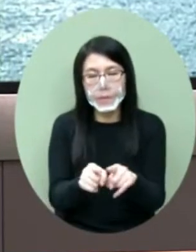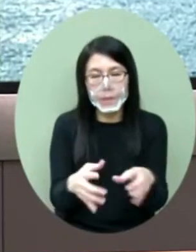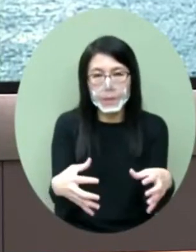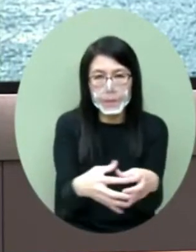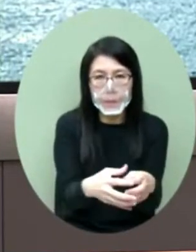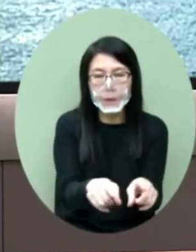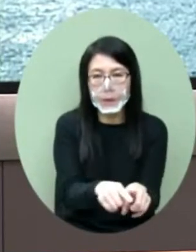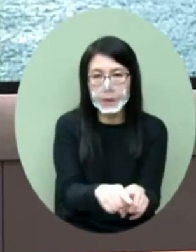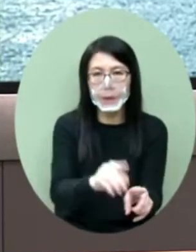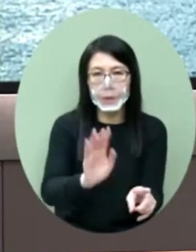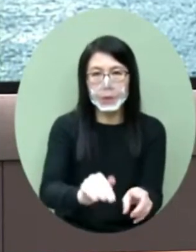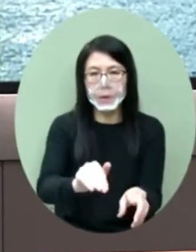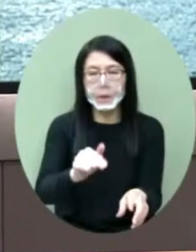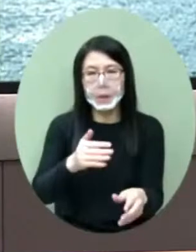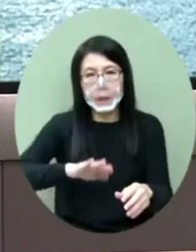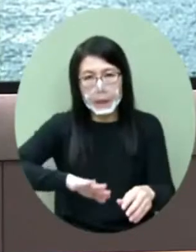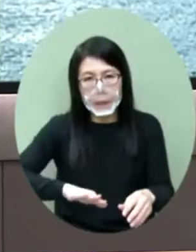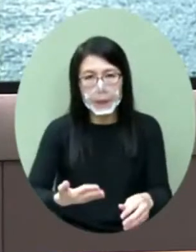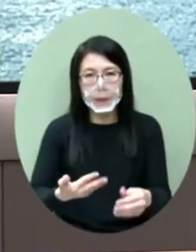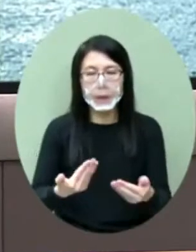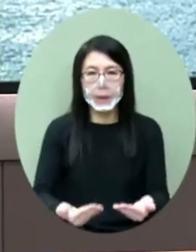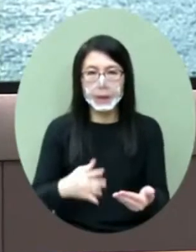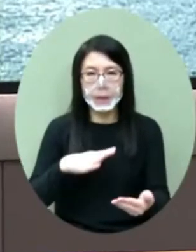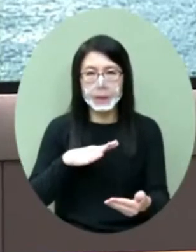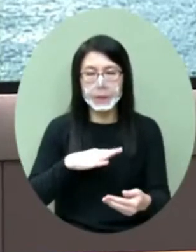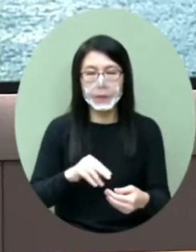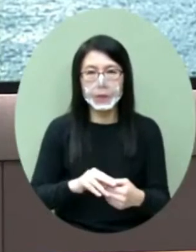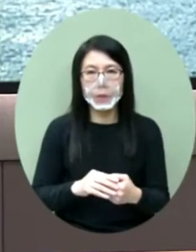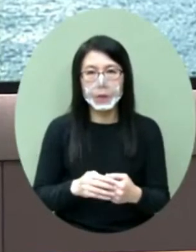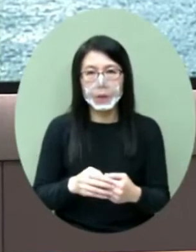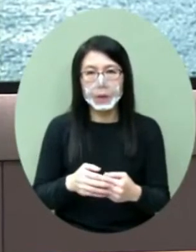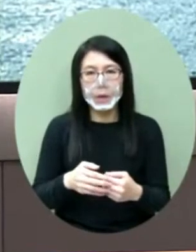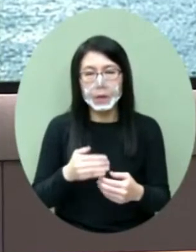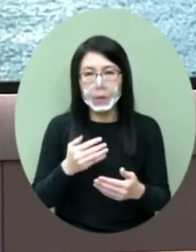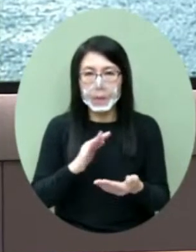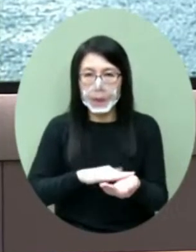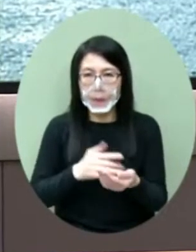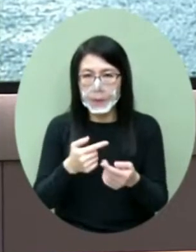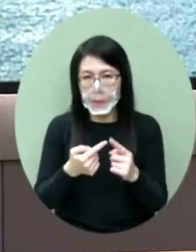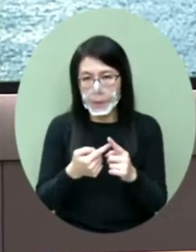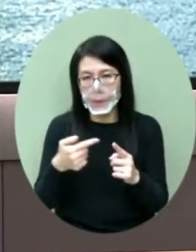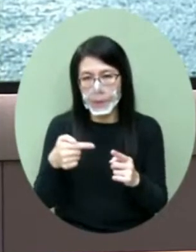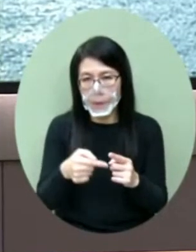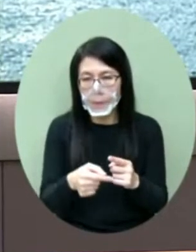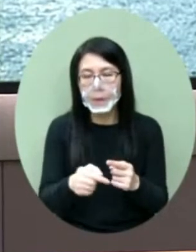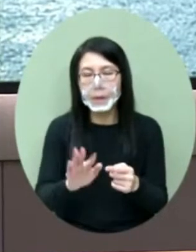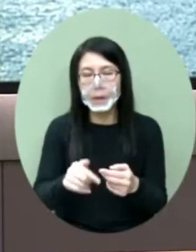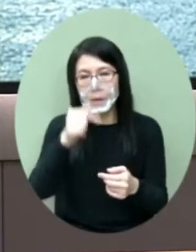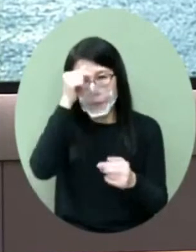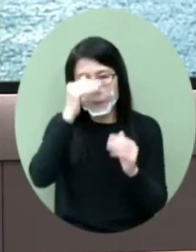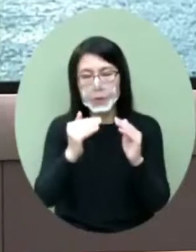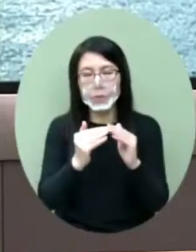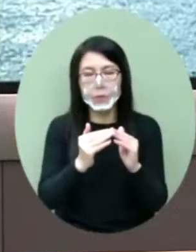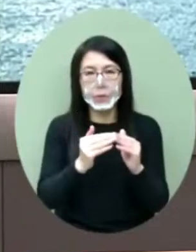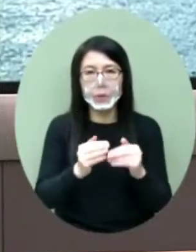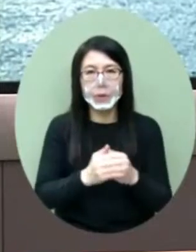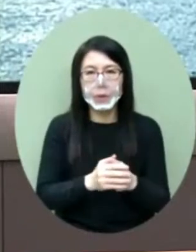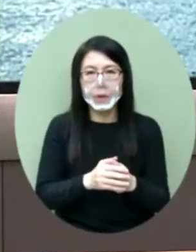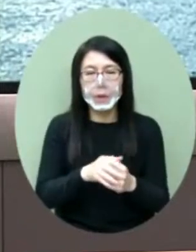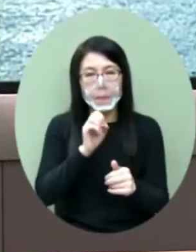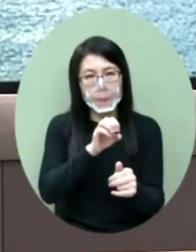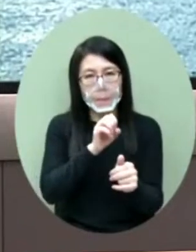lessened at the moment, I've checked several hospitals. In fact, I understand quite a number of